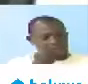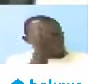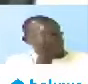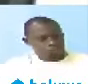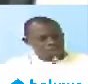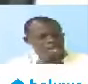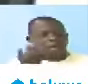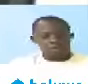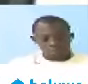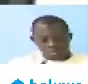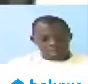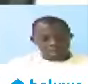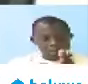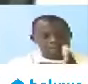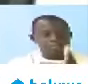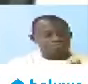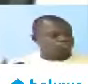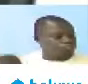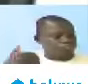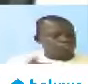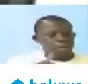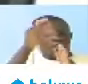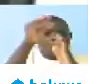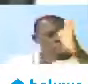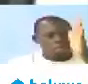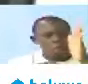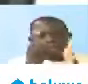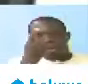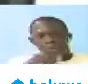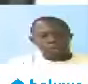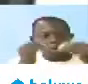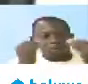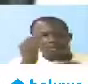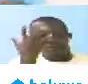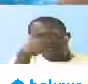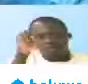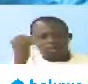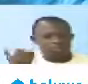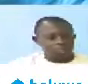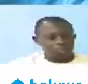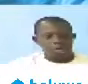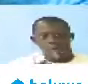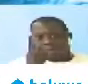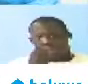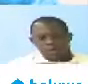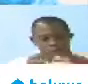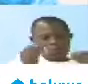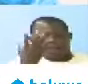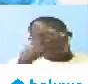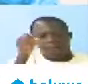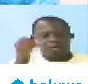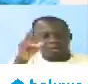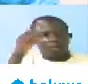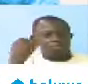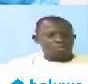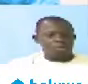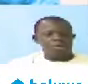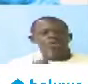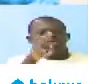lead were up to 1,500 people. What was your rank? Mana mula makamori. Aron na rank of